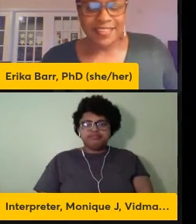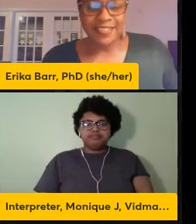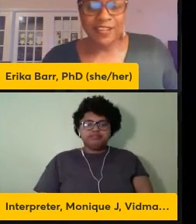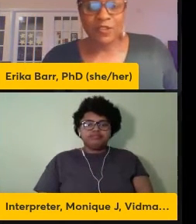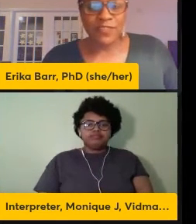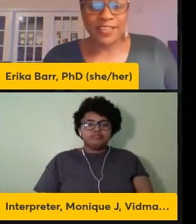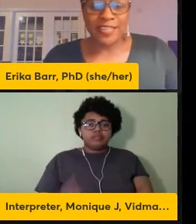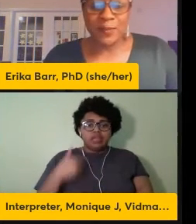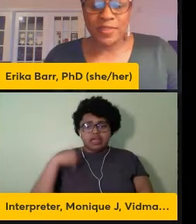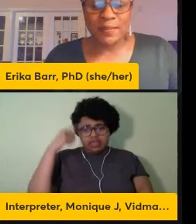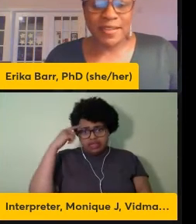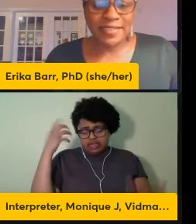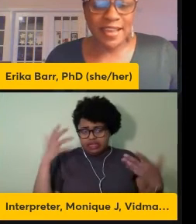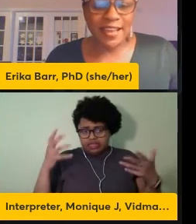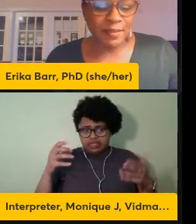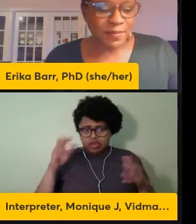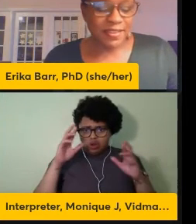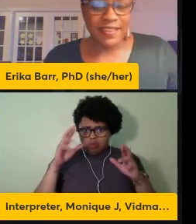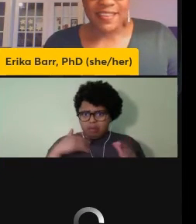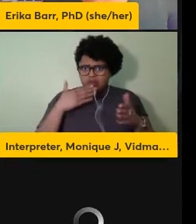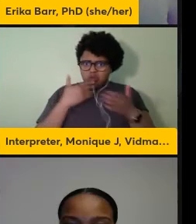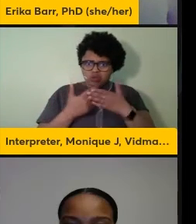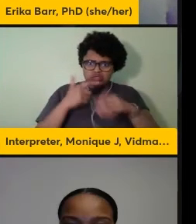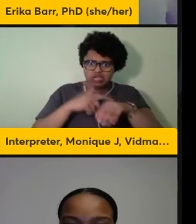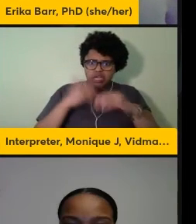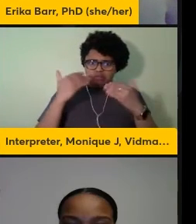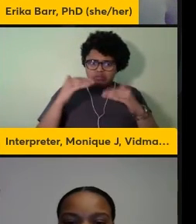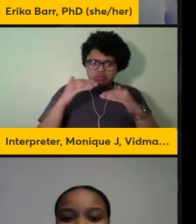I think that's it. Hopefully I stayed within my time.